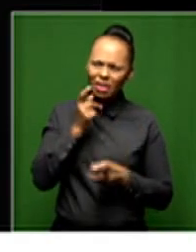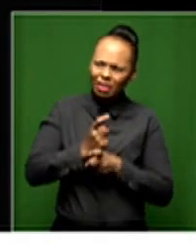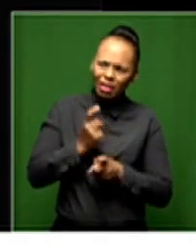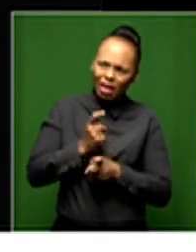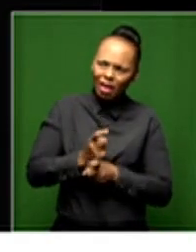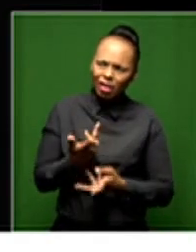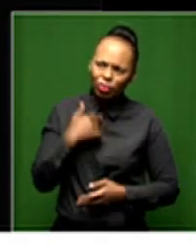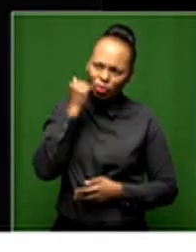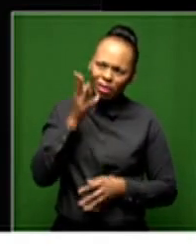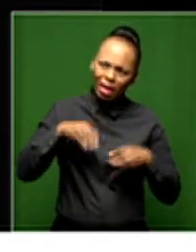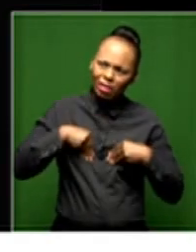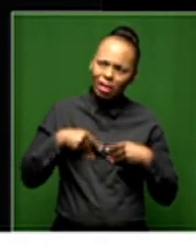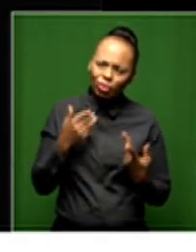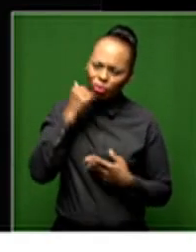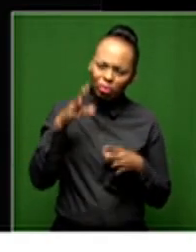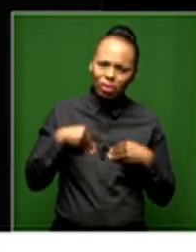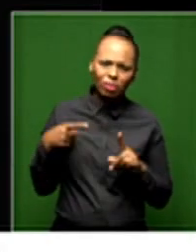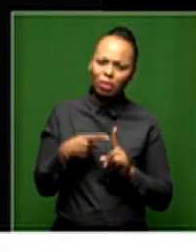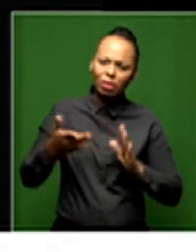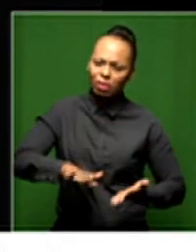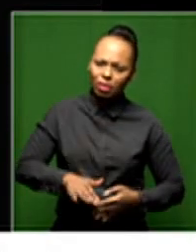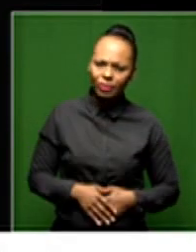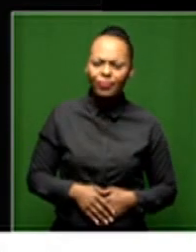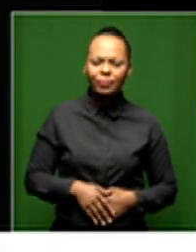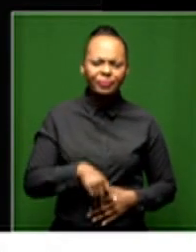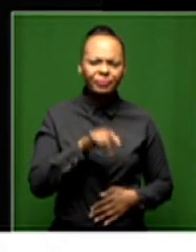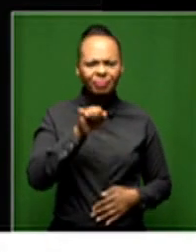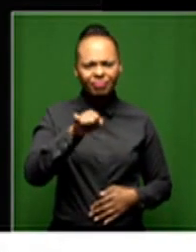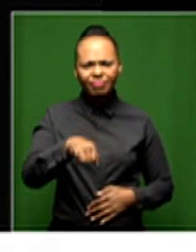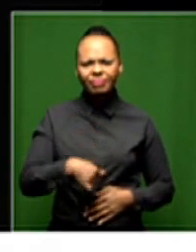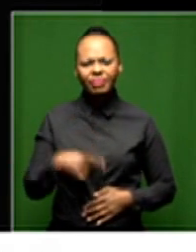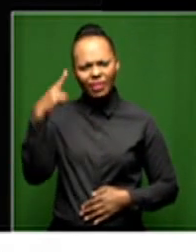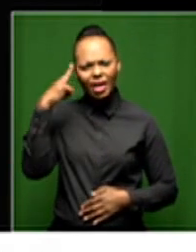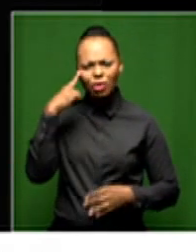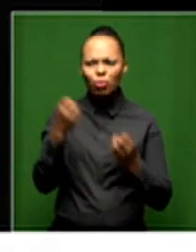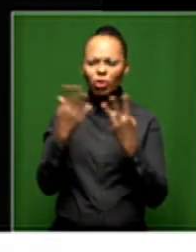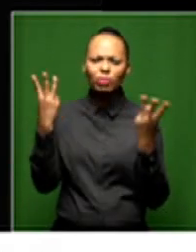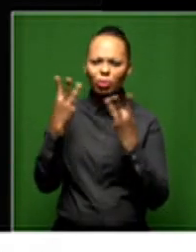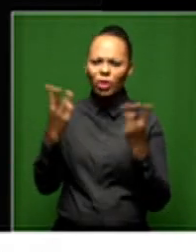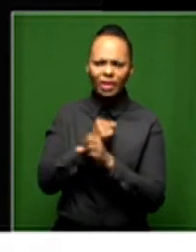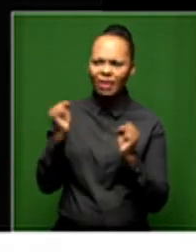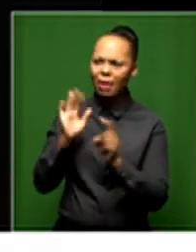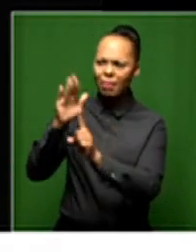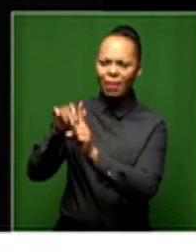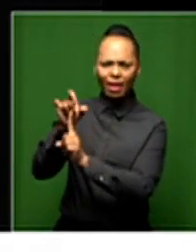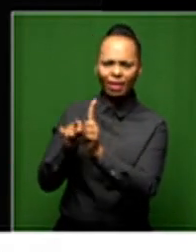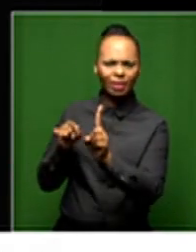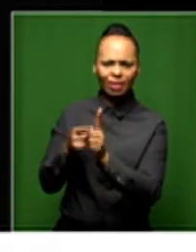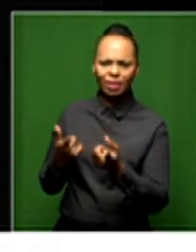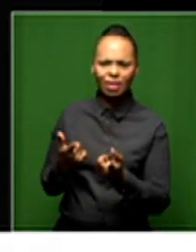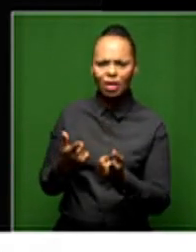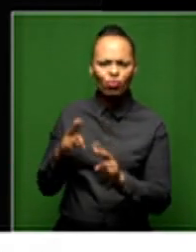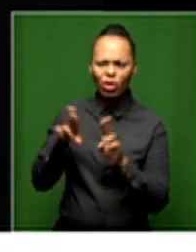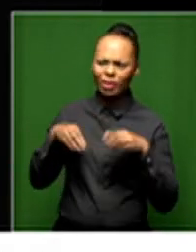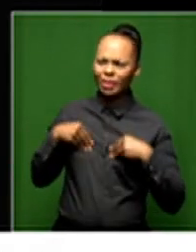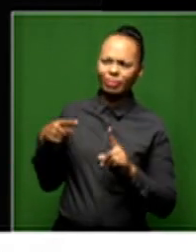people because they didn't have the time to say their last goodbyes, and they'll find it very, very difficult to come to